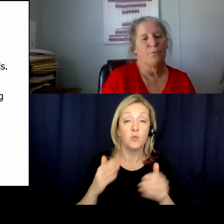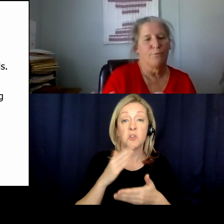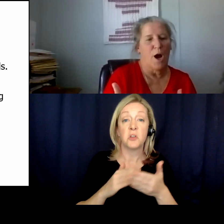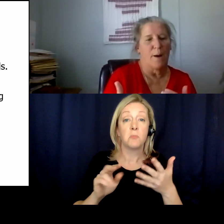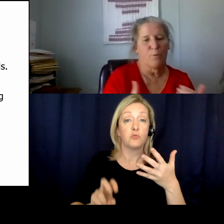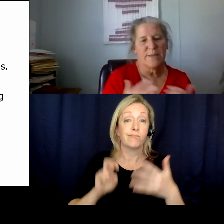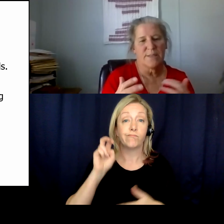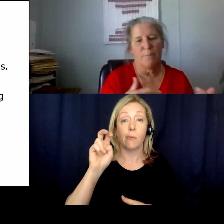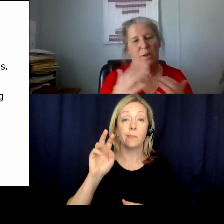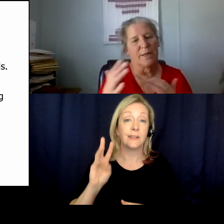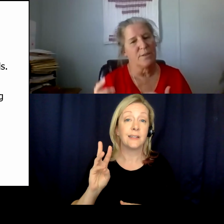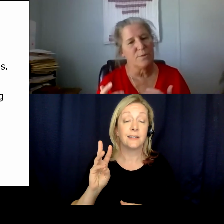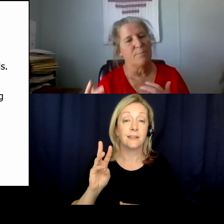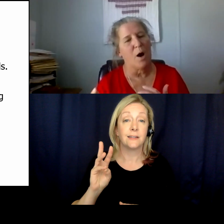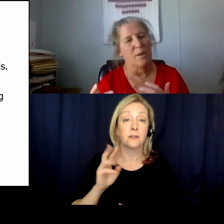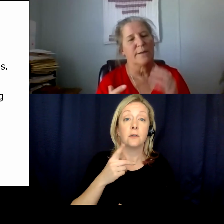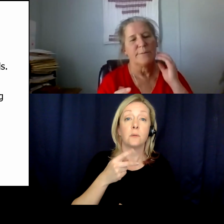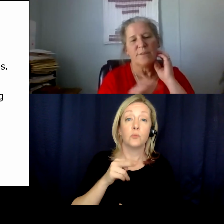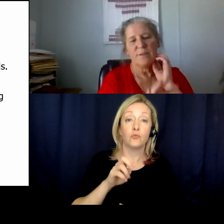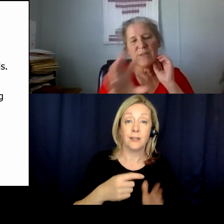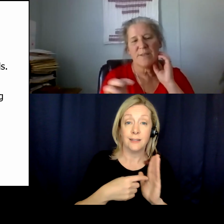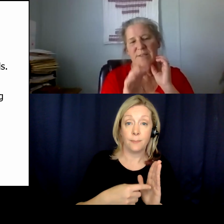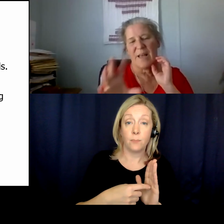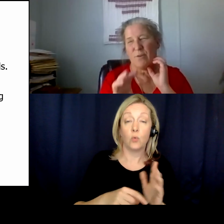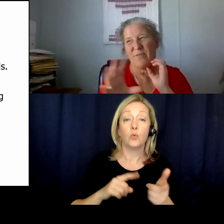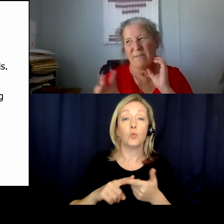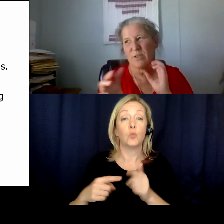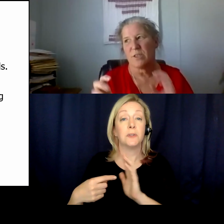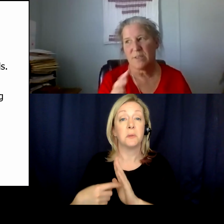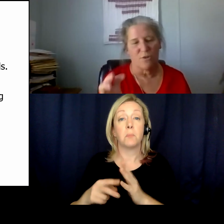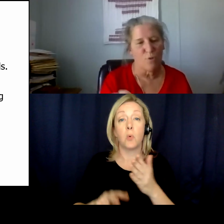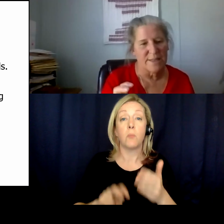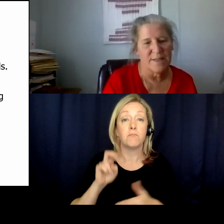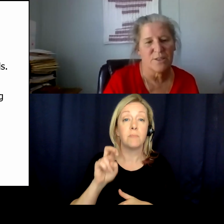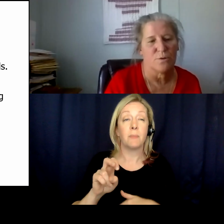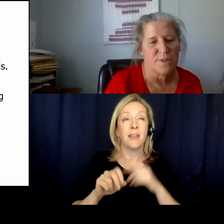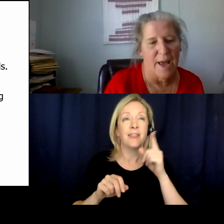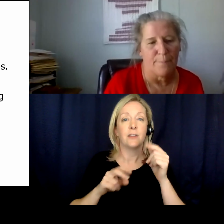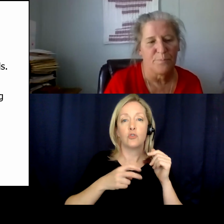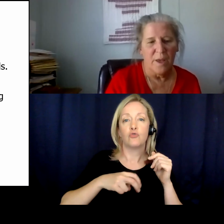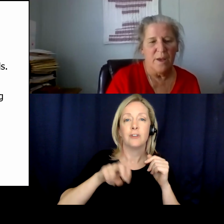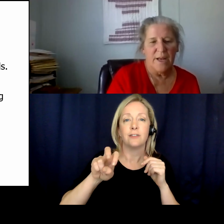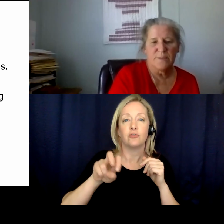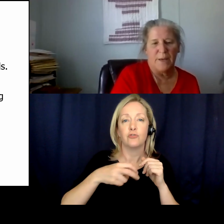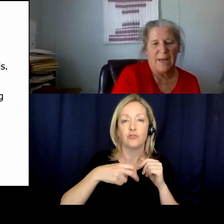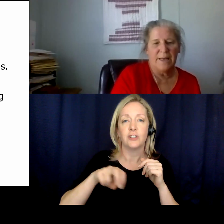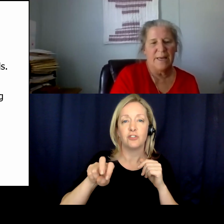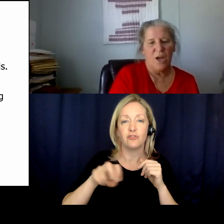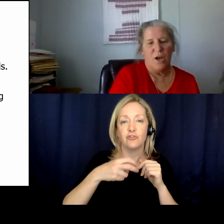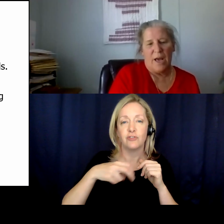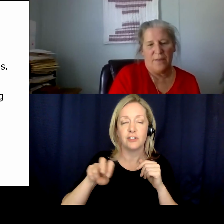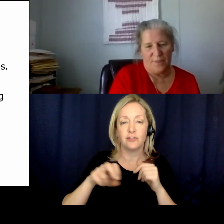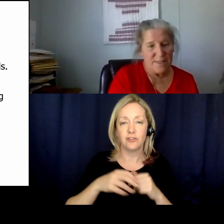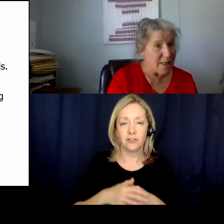move from pre-symbolic to symbolic. So this is level 5 is just that transitional step. It's